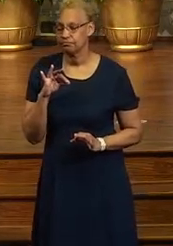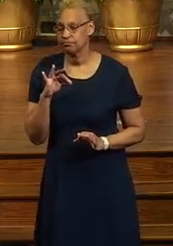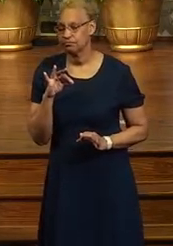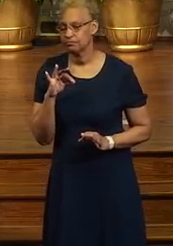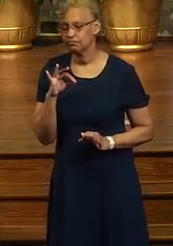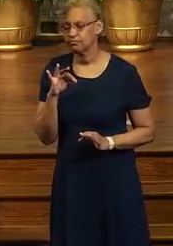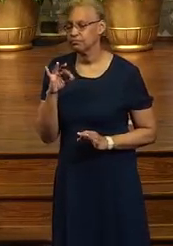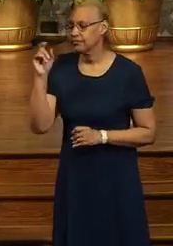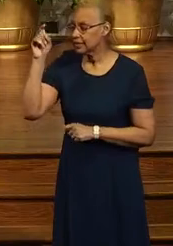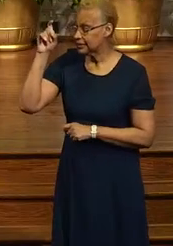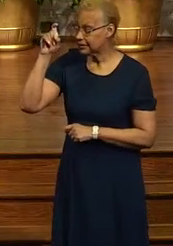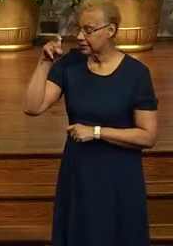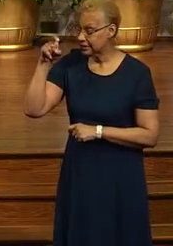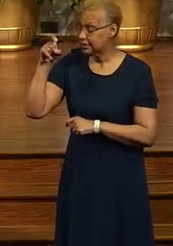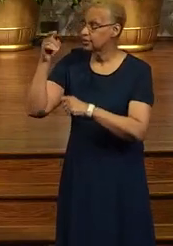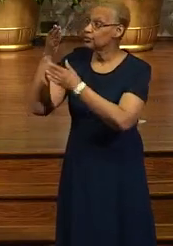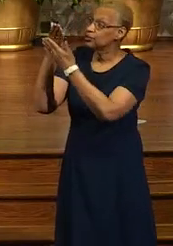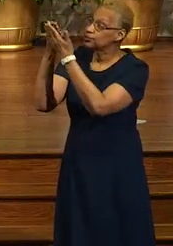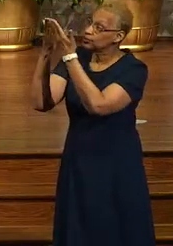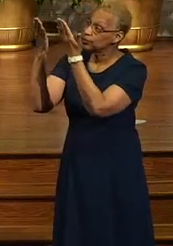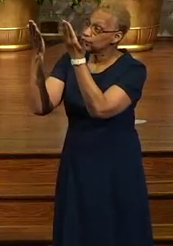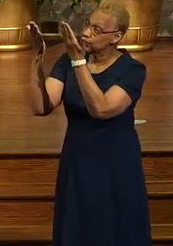We need you now.